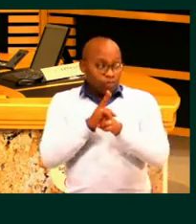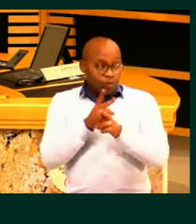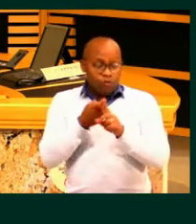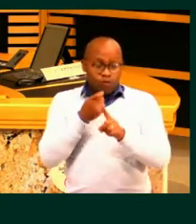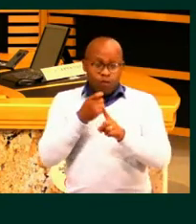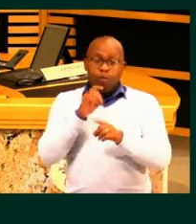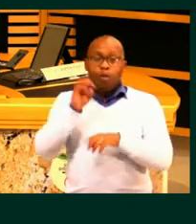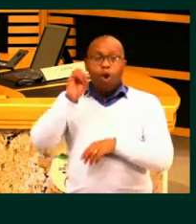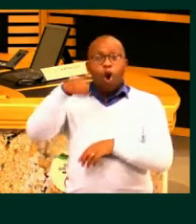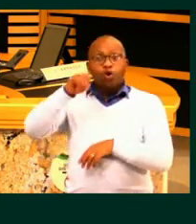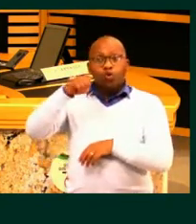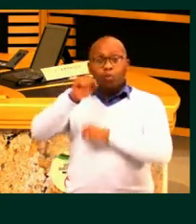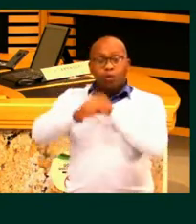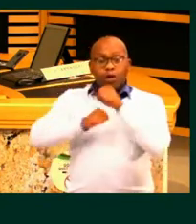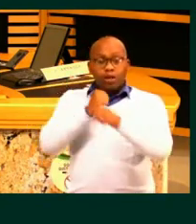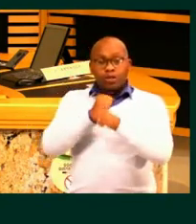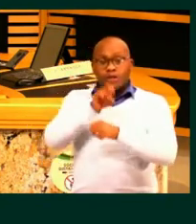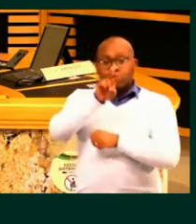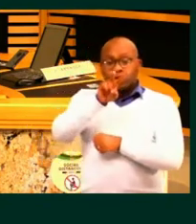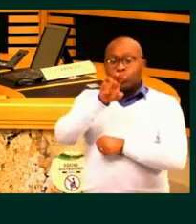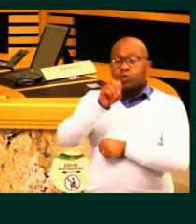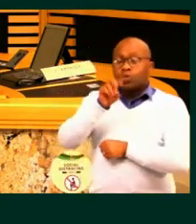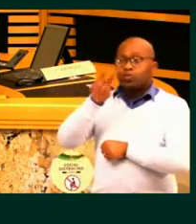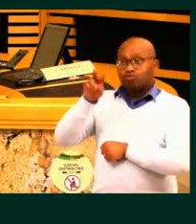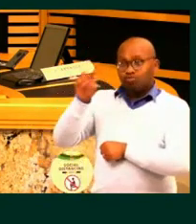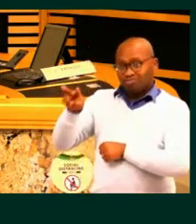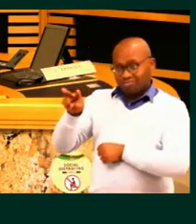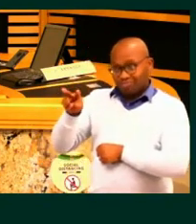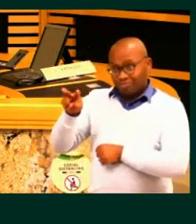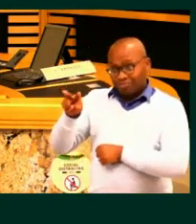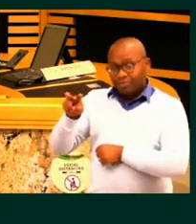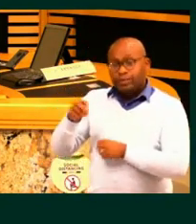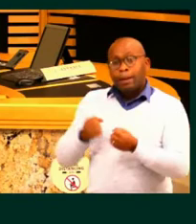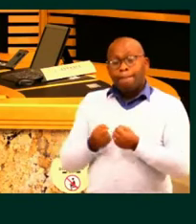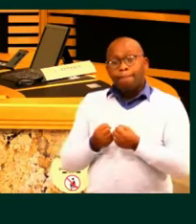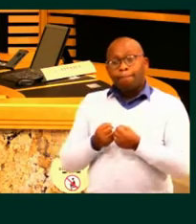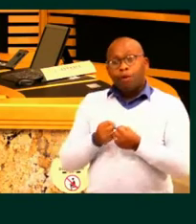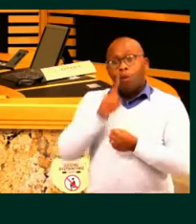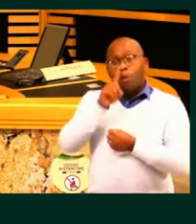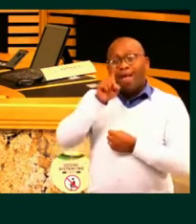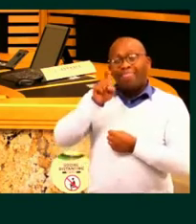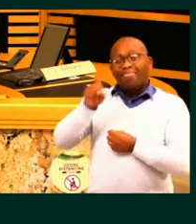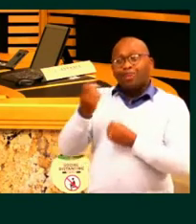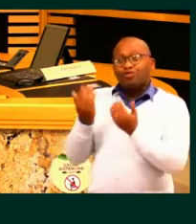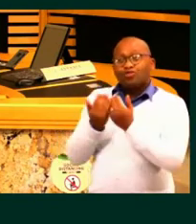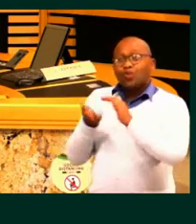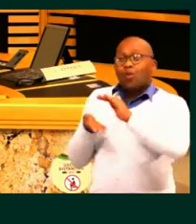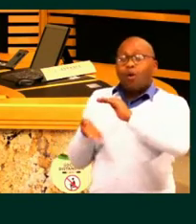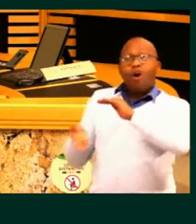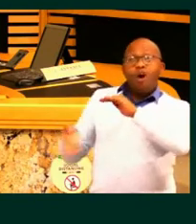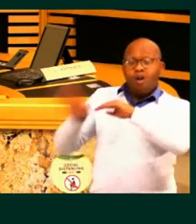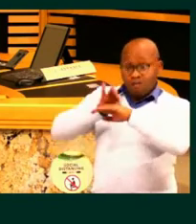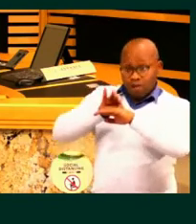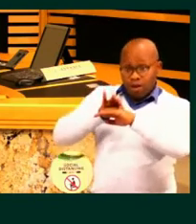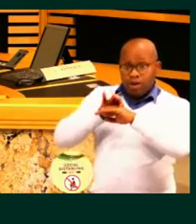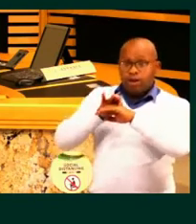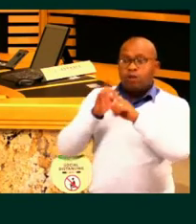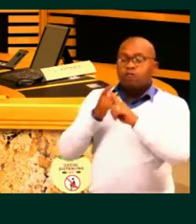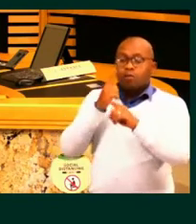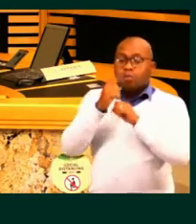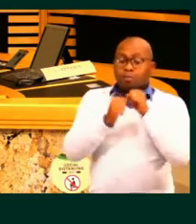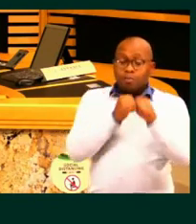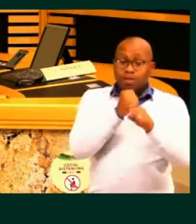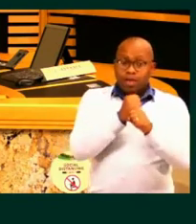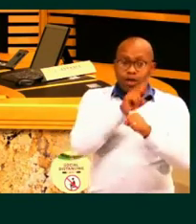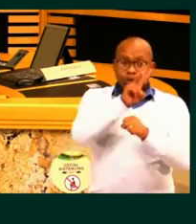2022 over a thousand school learners have been sexually sexually assaulted since January of 2021 with a number of cases